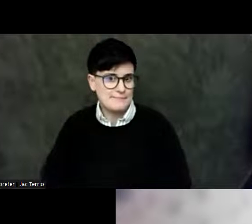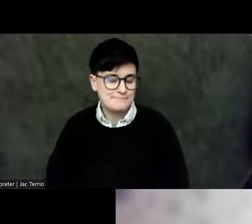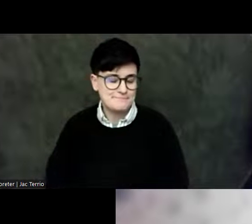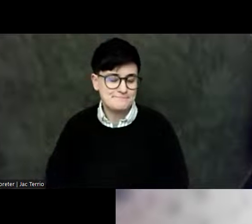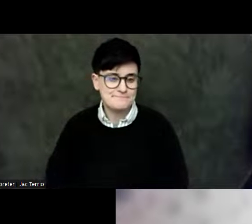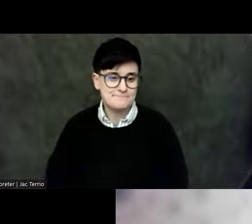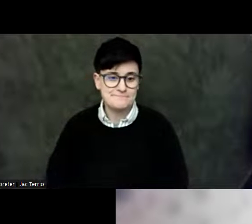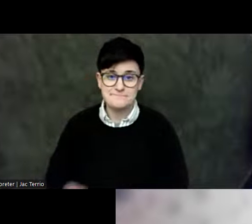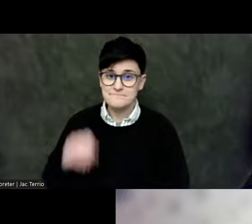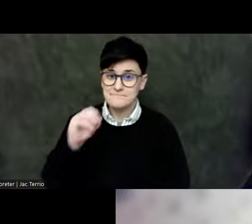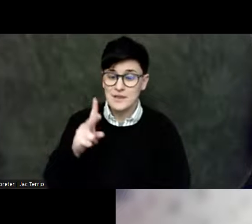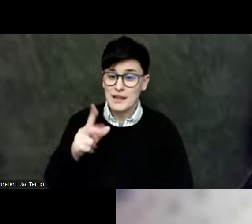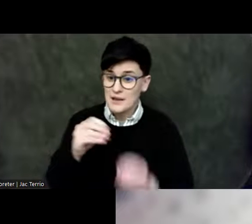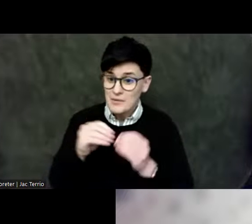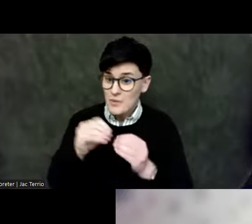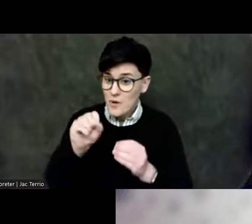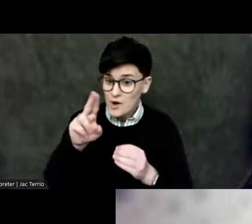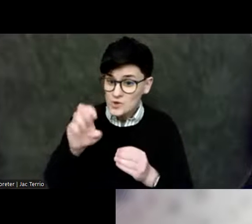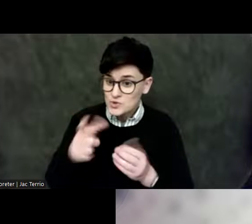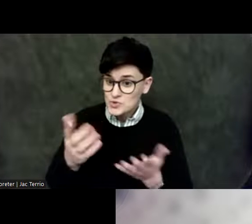Hey, anything else, Sue?